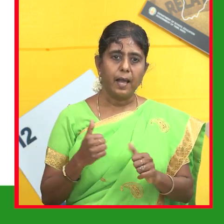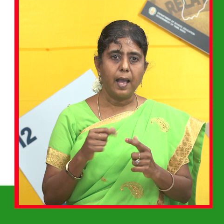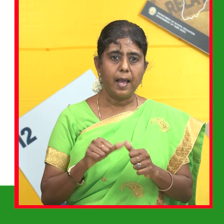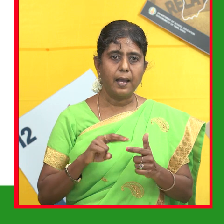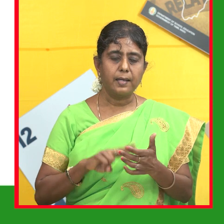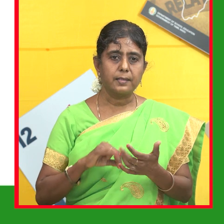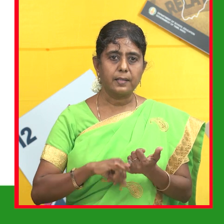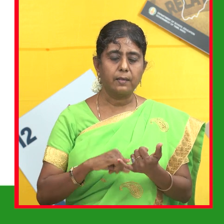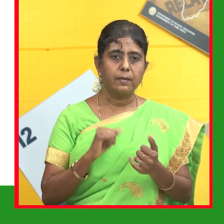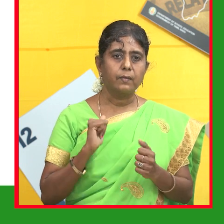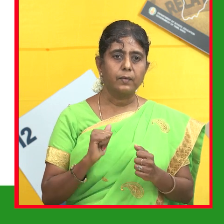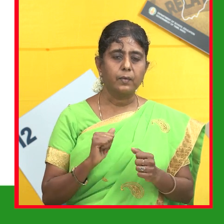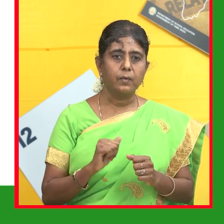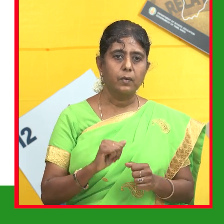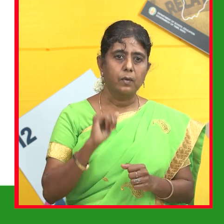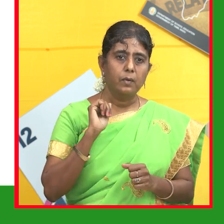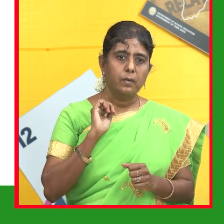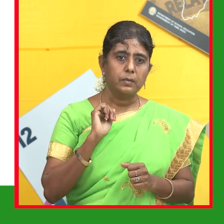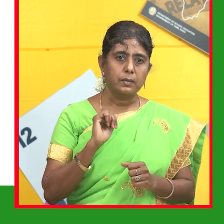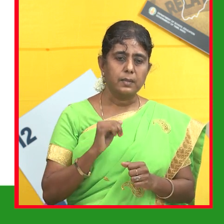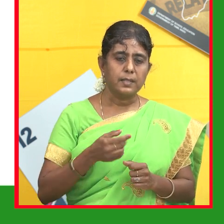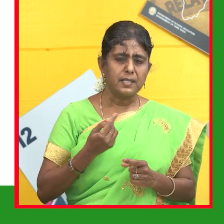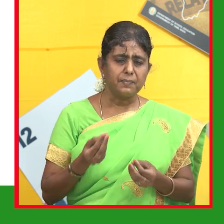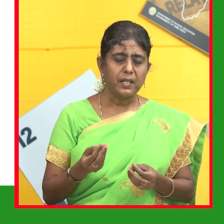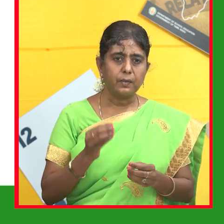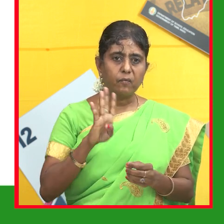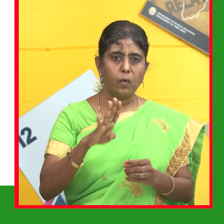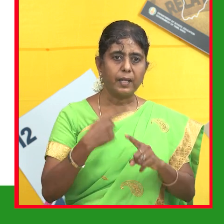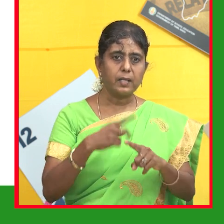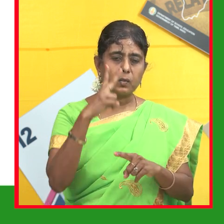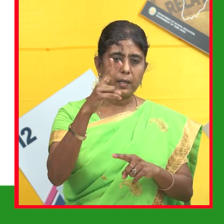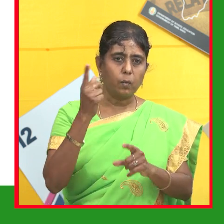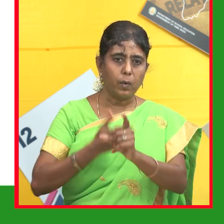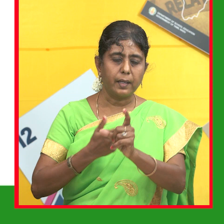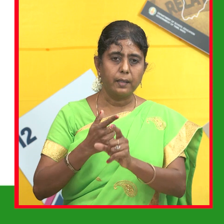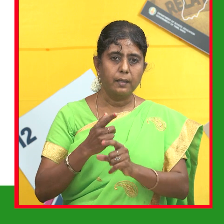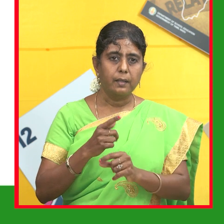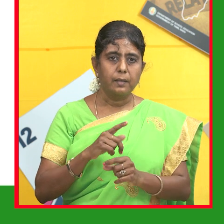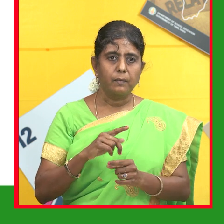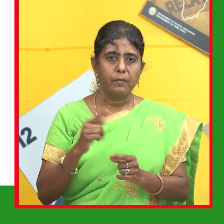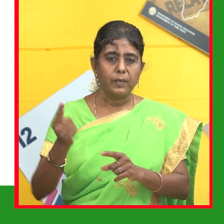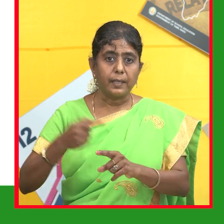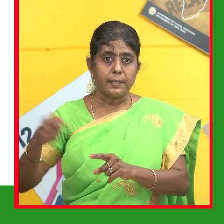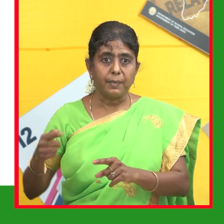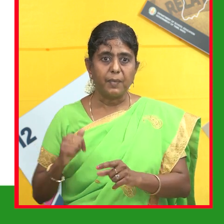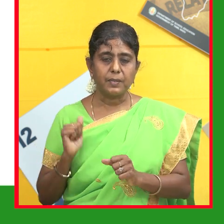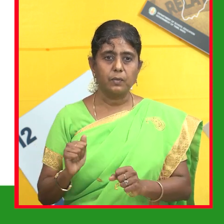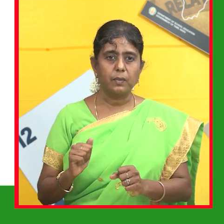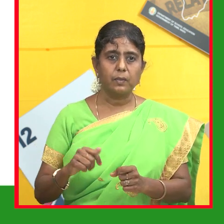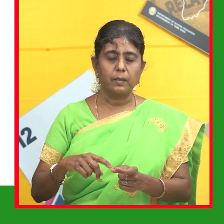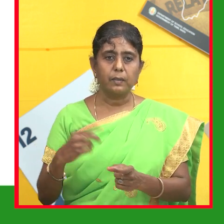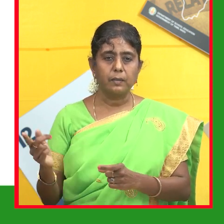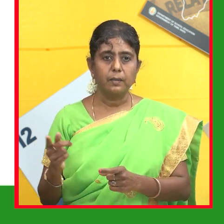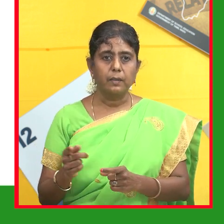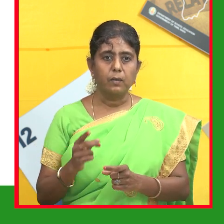So, now that should equal to what we have to do. Simply we are writing 4 into x squared into y. For the cancellation purpose, we have